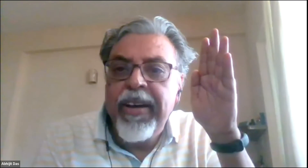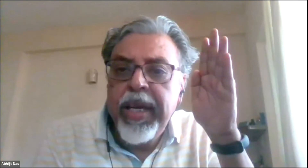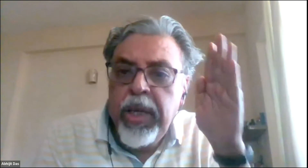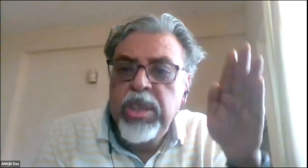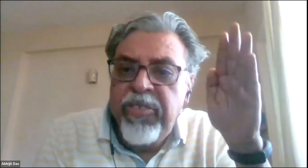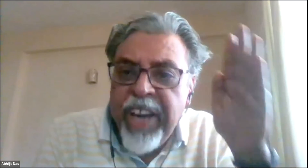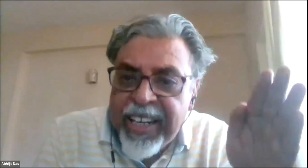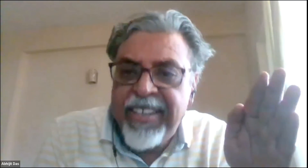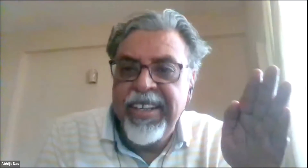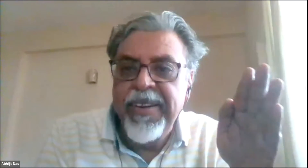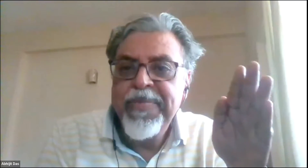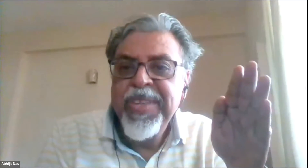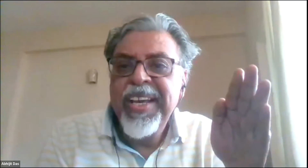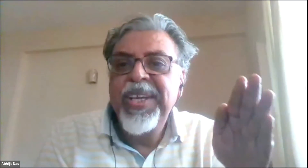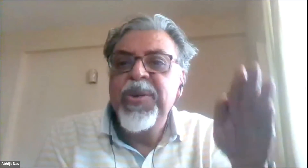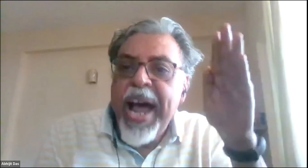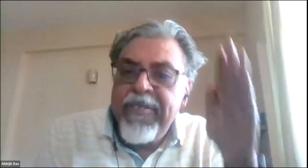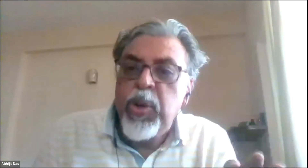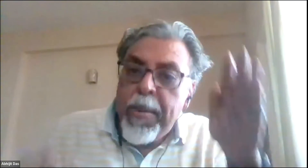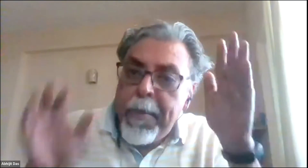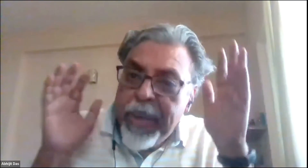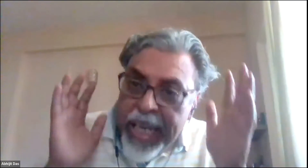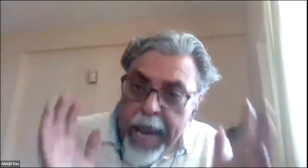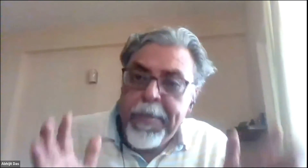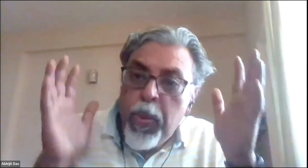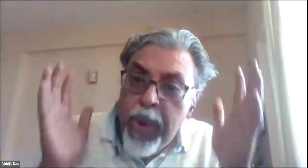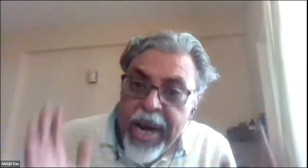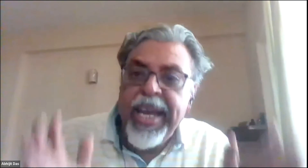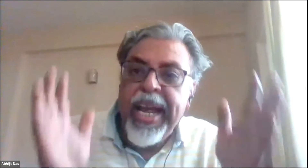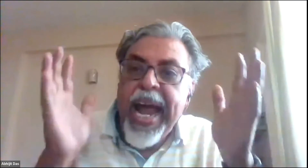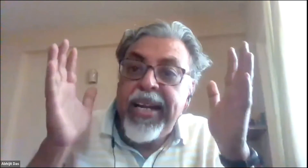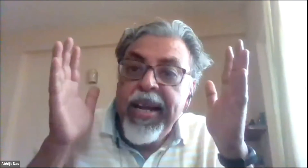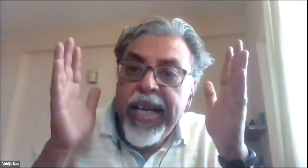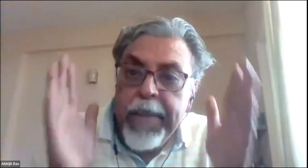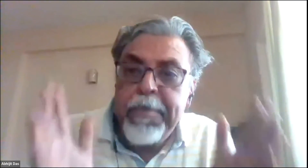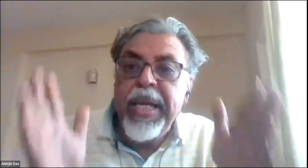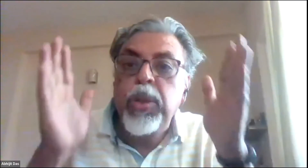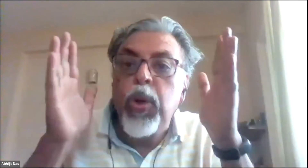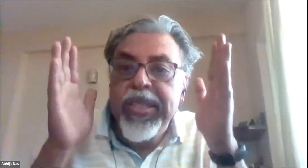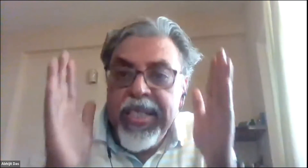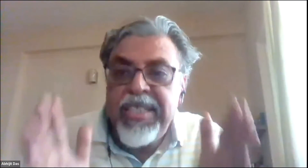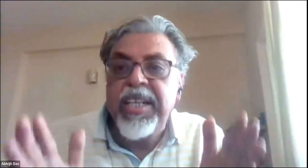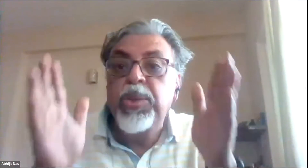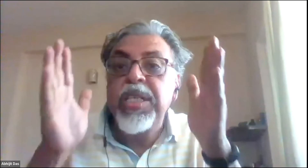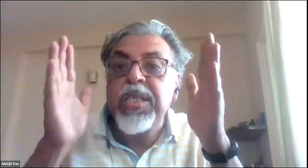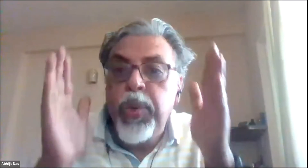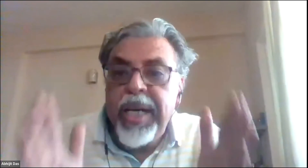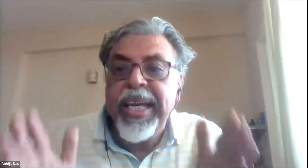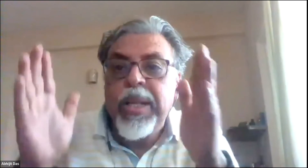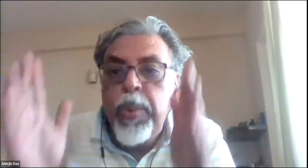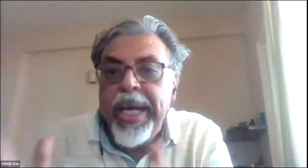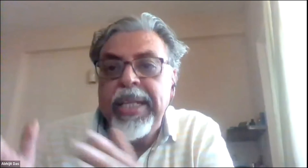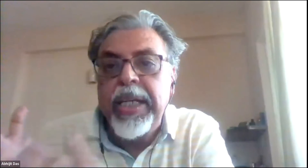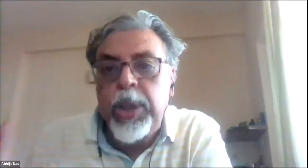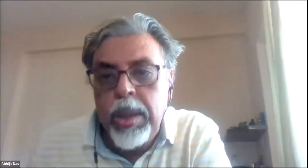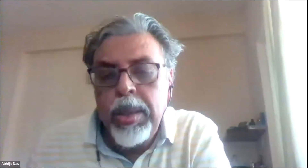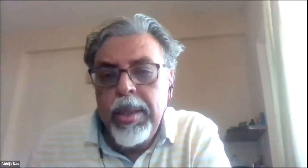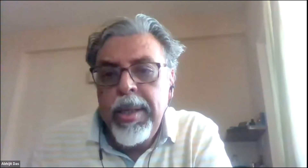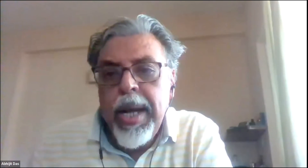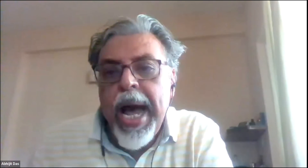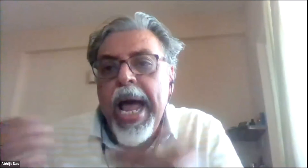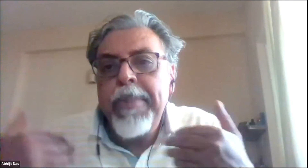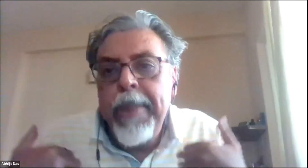institutionalization is a huge victory, you have to keep working at keeping those institutions working the way they